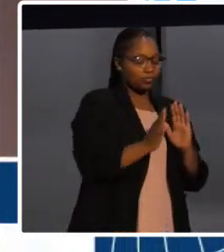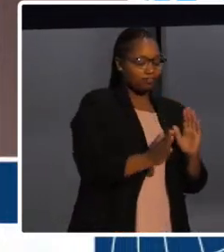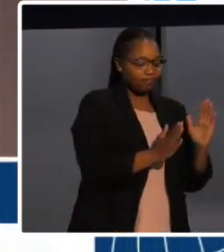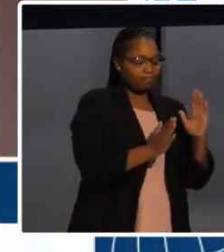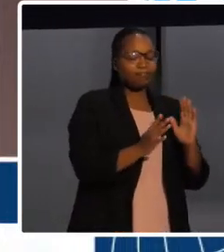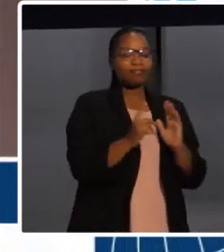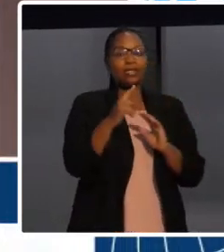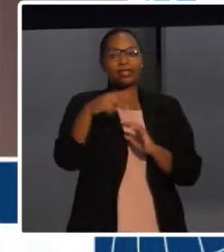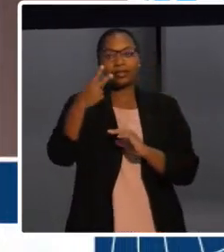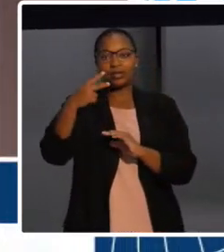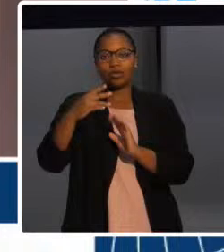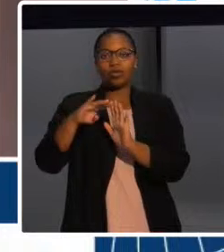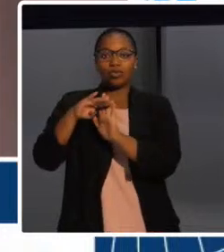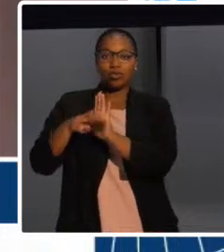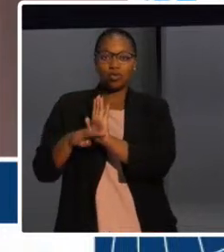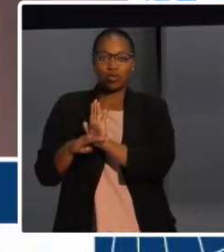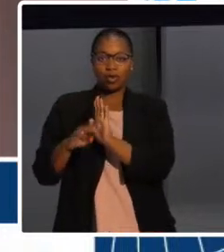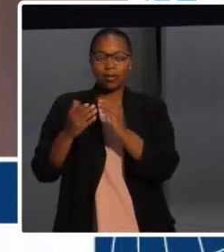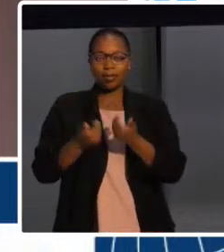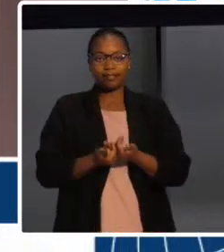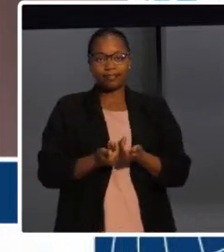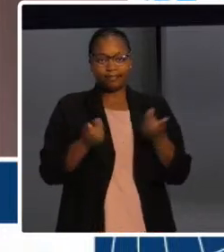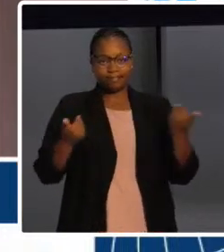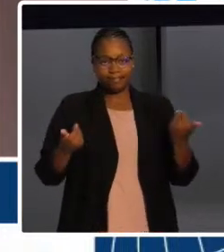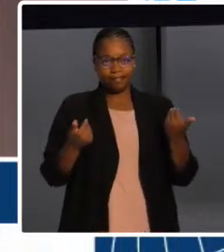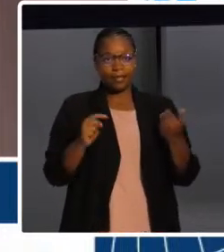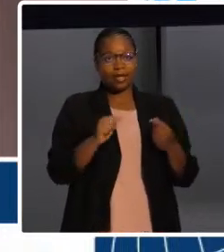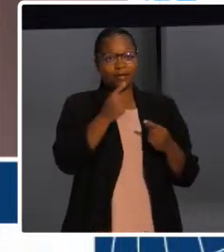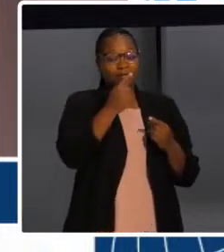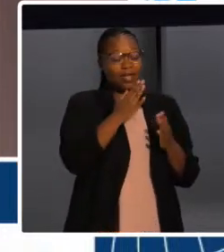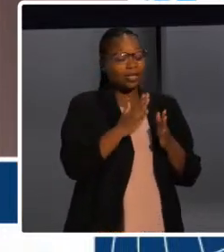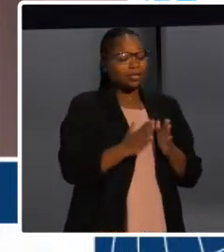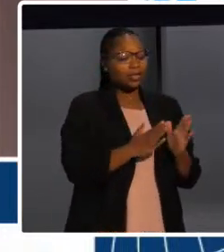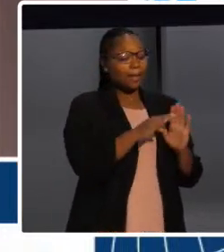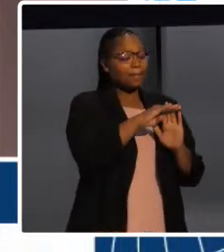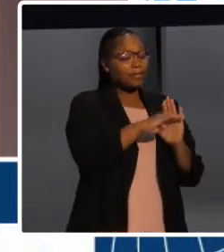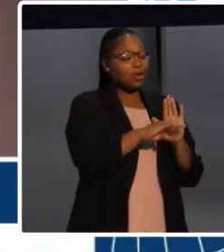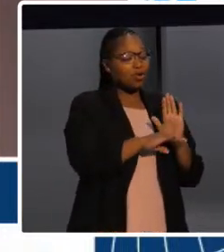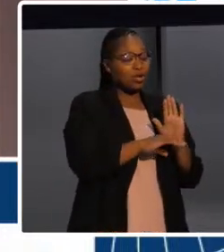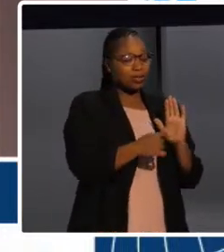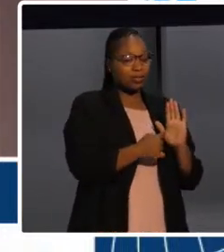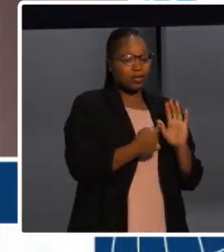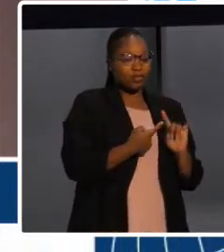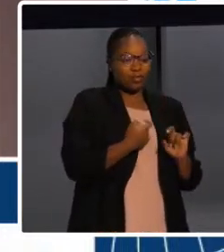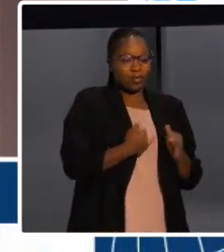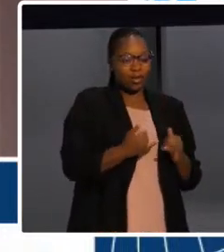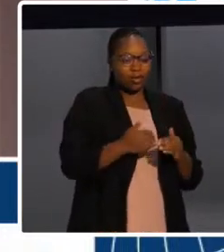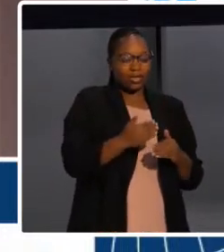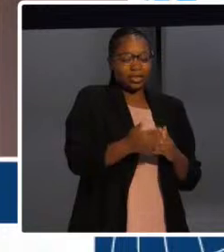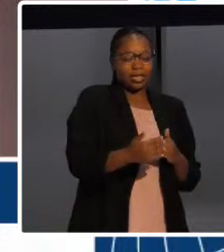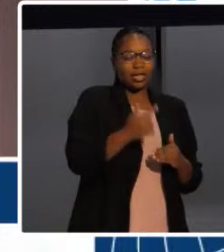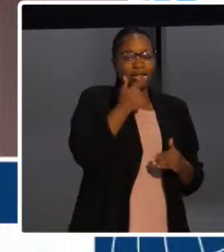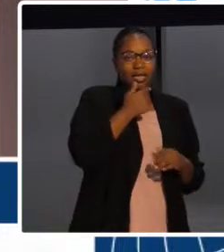of today, this morning until lunchtime, will be the ceremony,